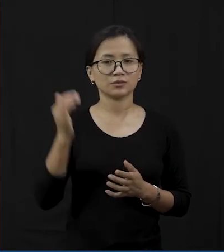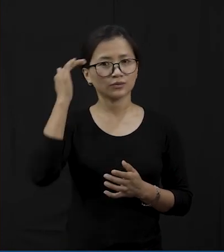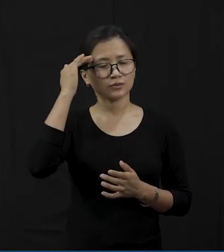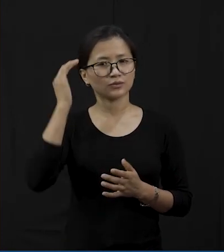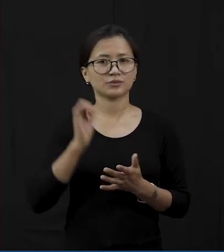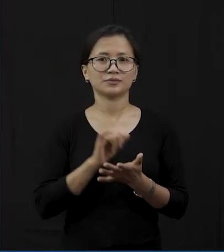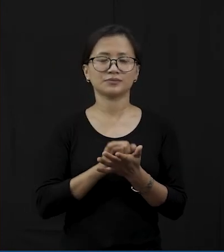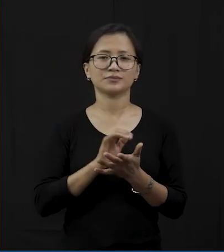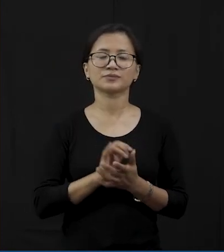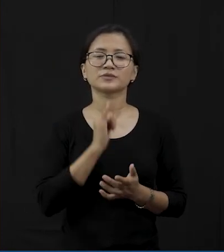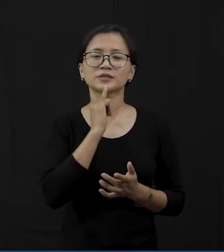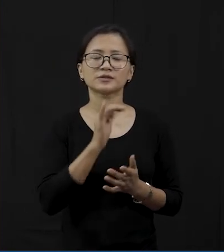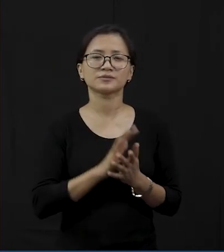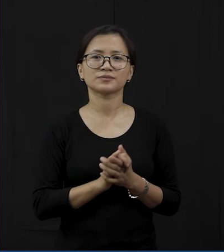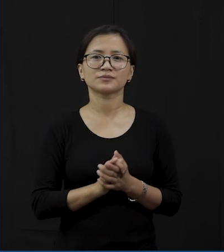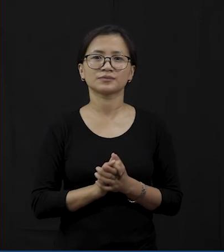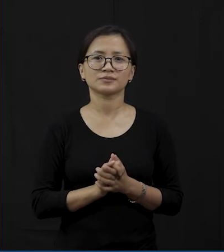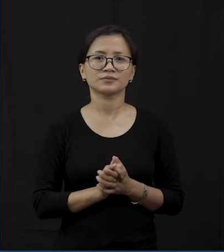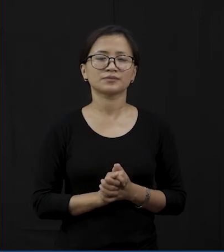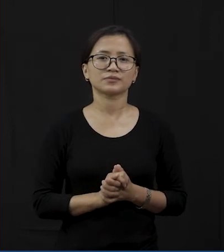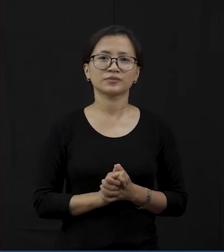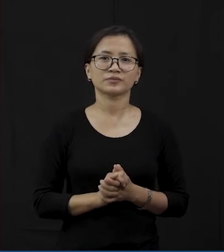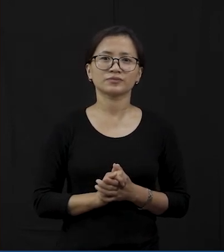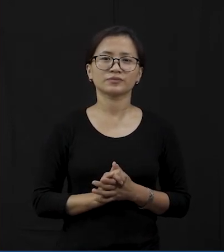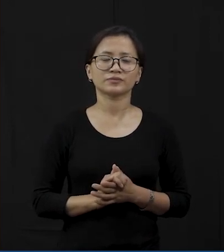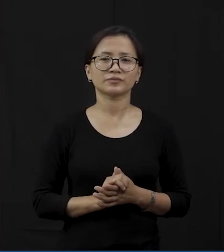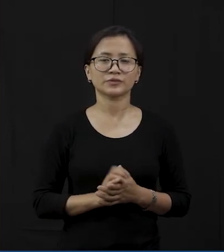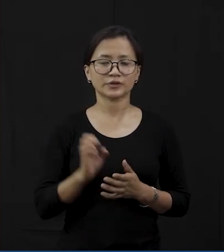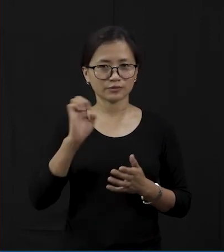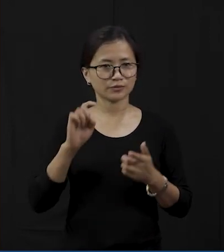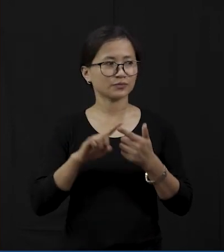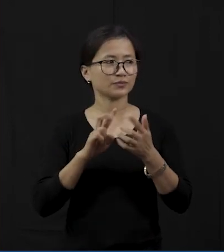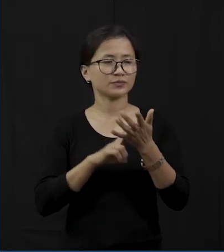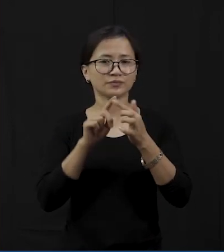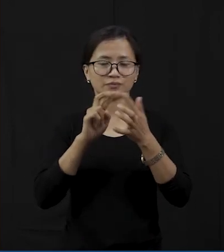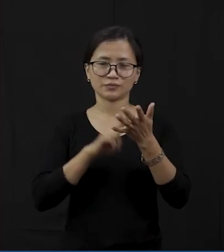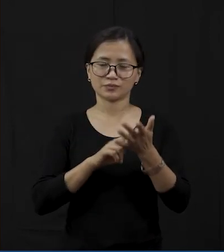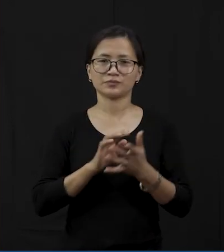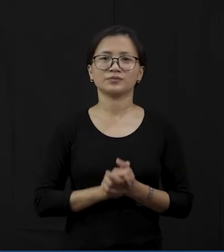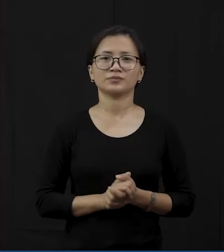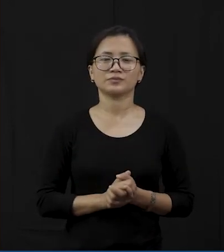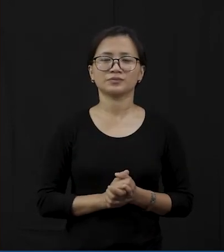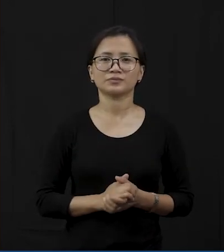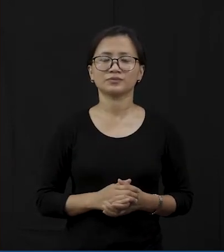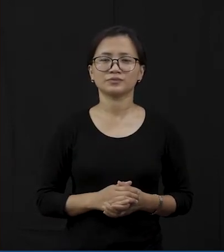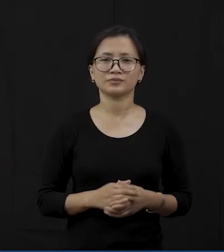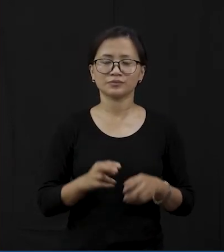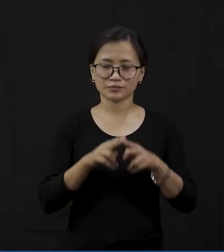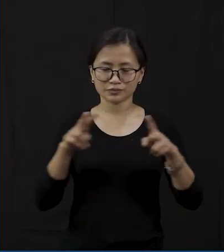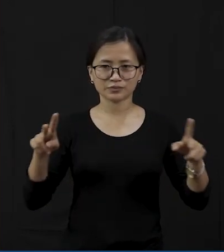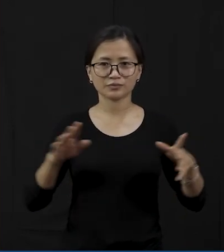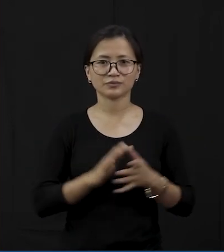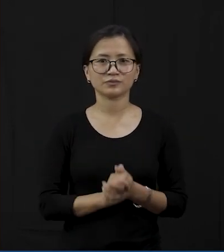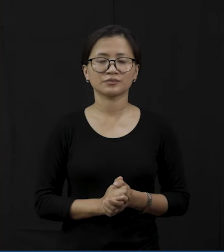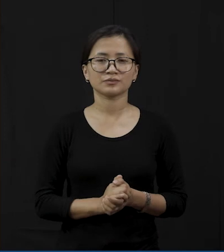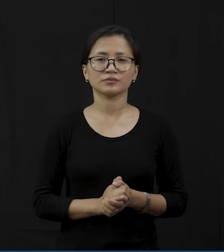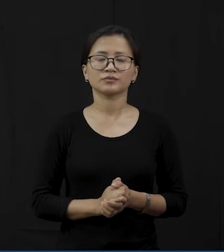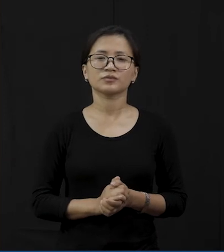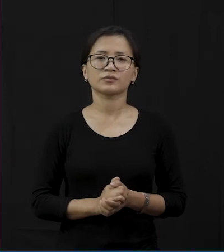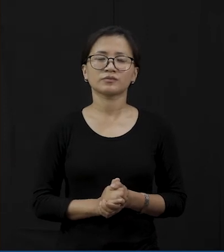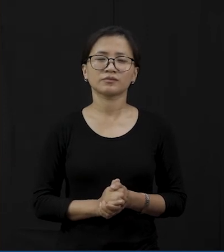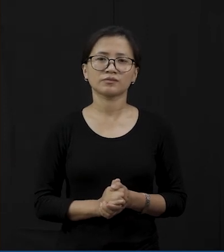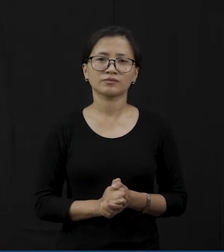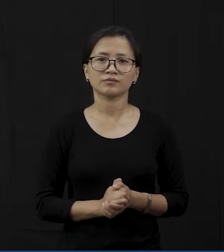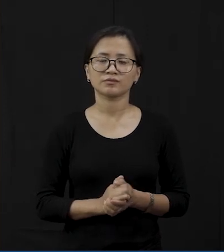that even plus even is even. Another, the differences. Let's talk about the differences